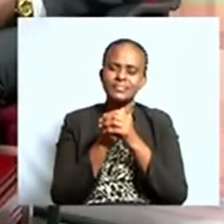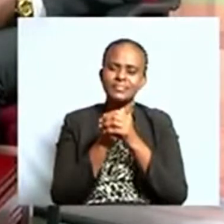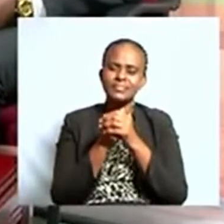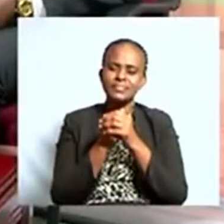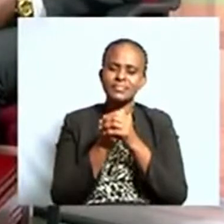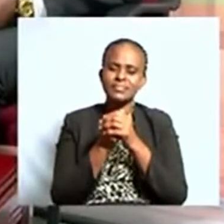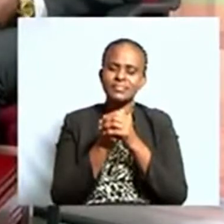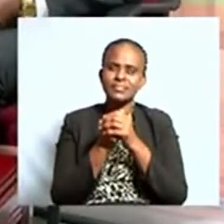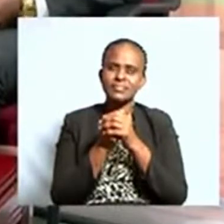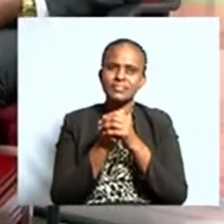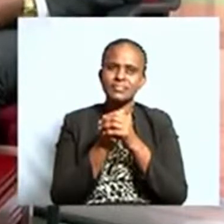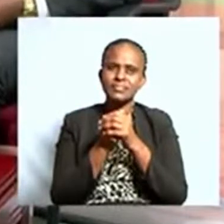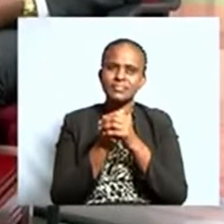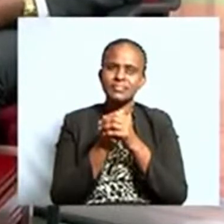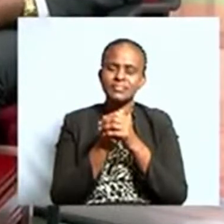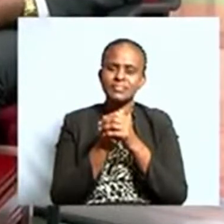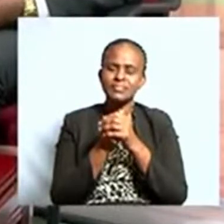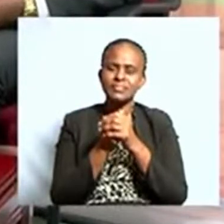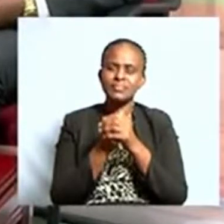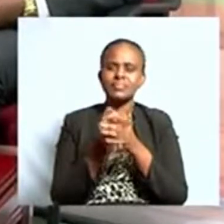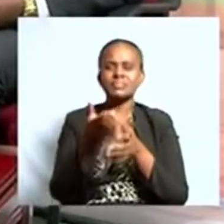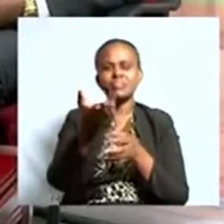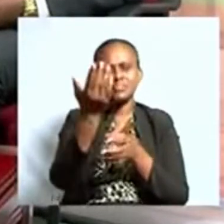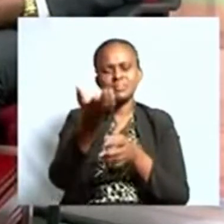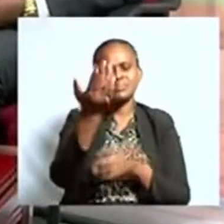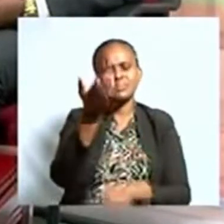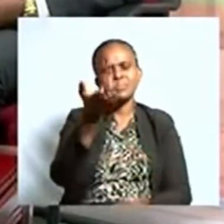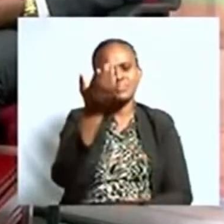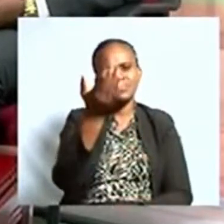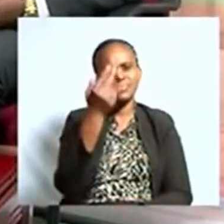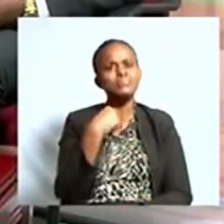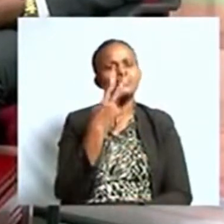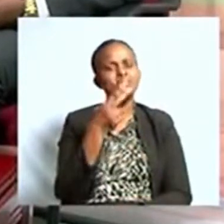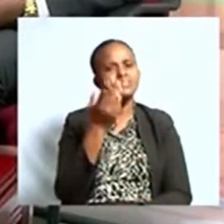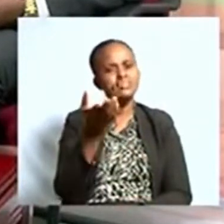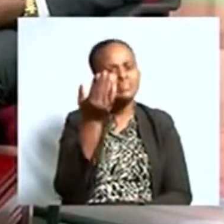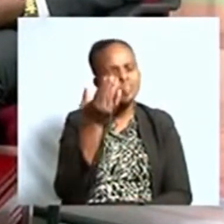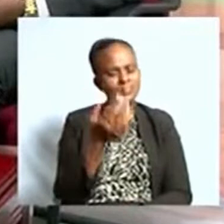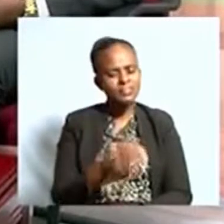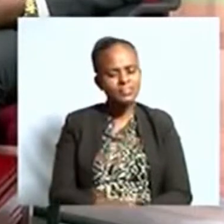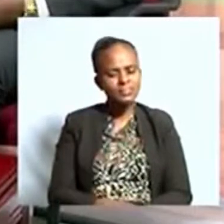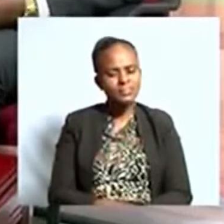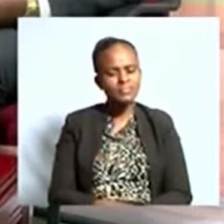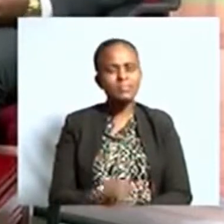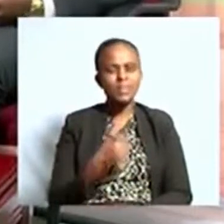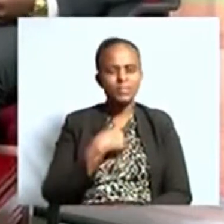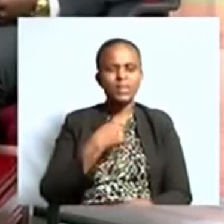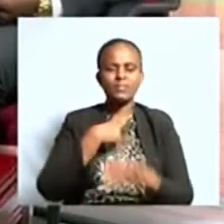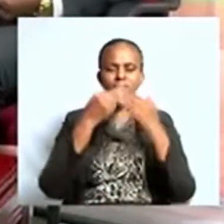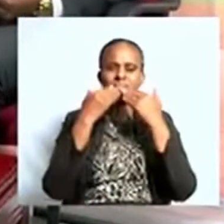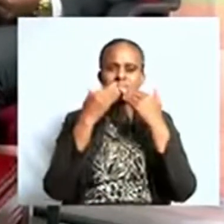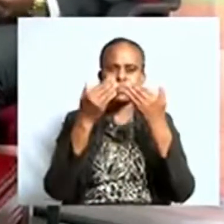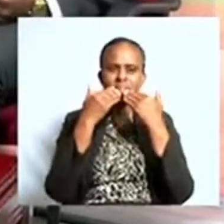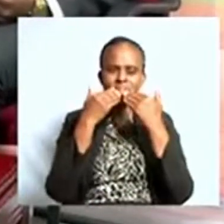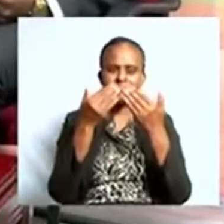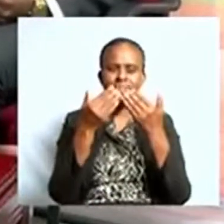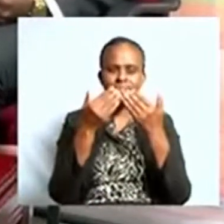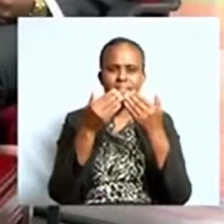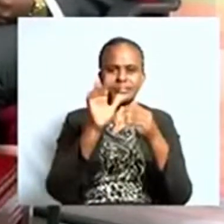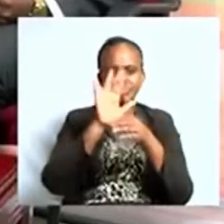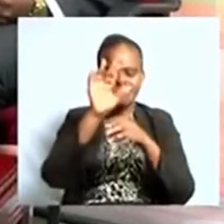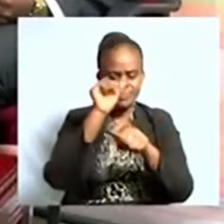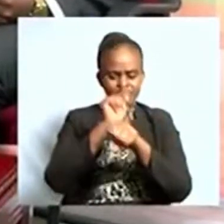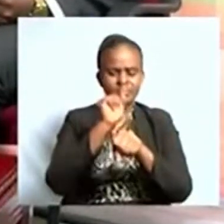work that Honorable. Mr. Kawewe, kindly speak up. I want to appreciate the work